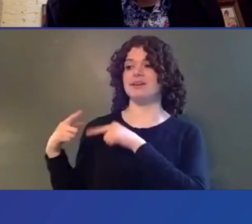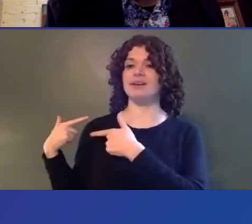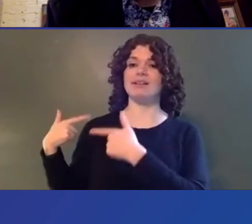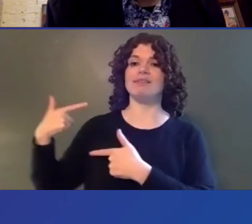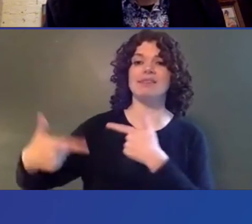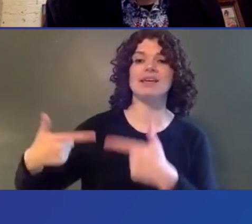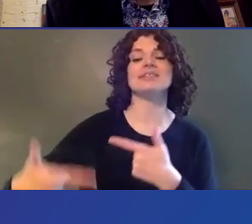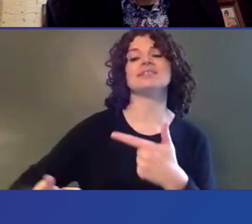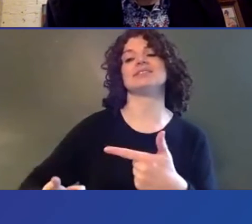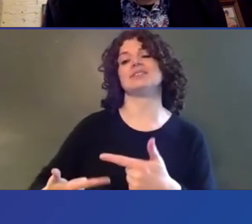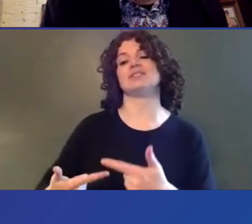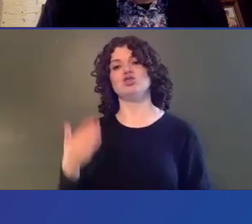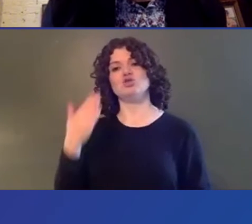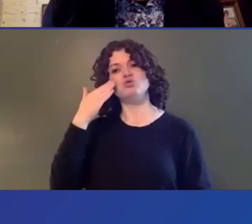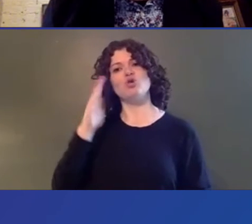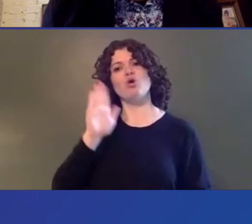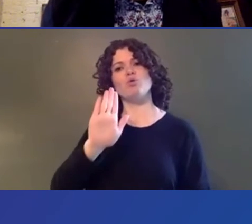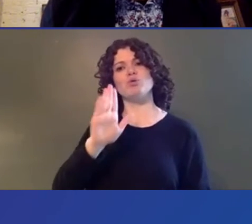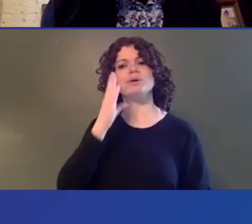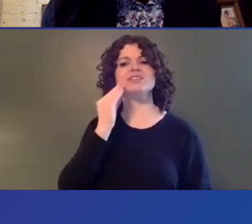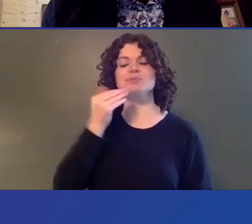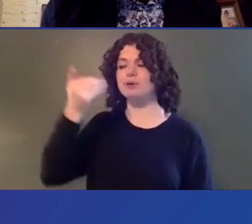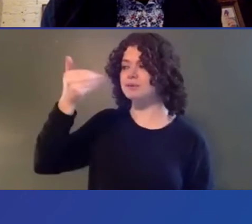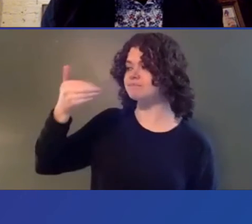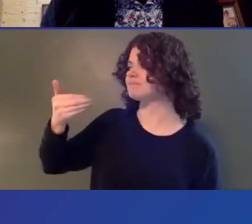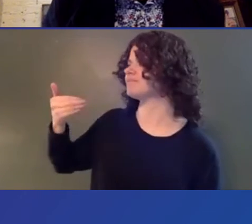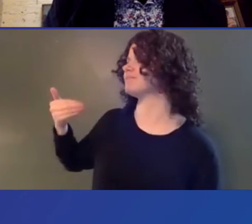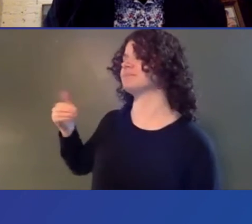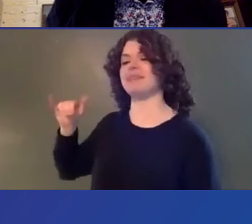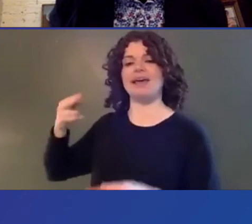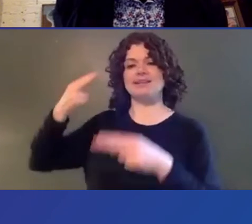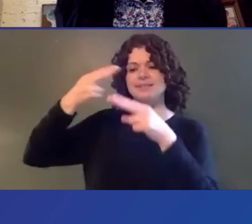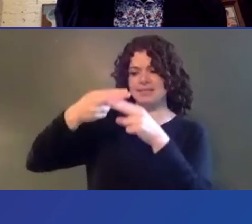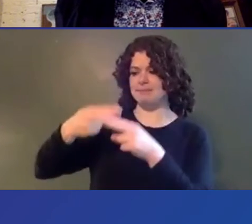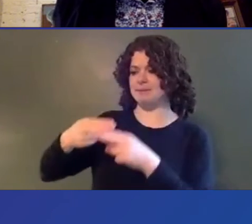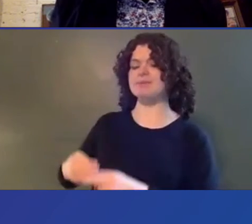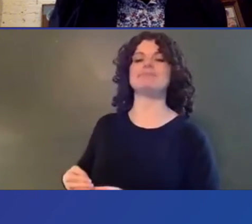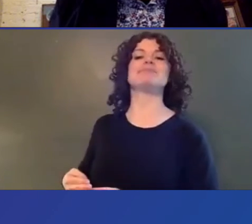come up in another panel so far, another conversation already.